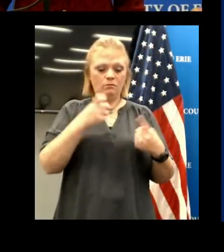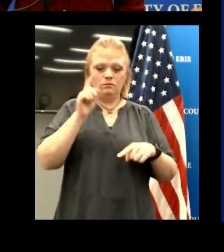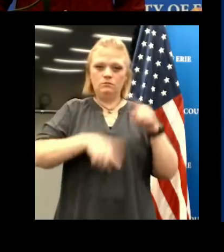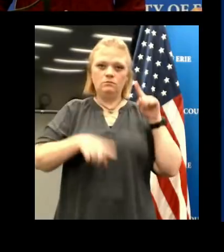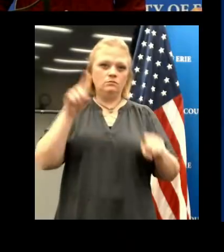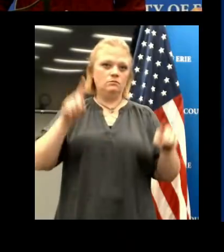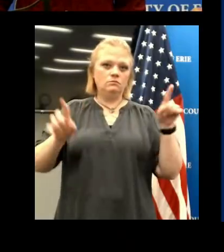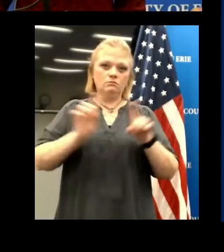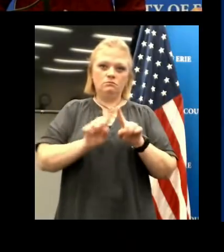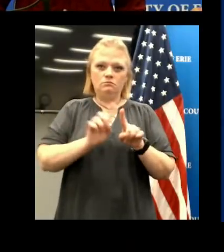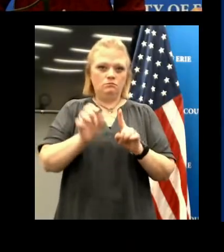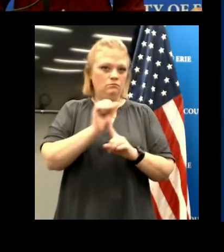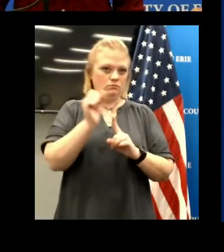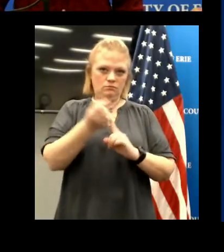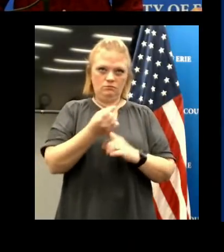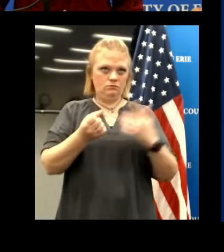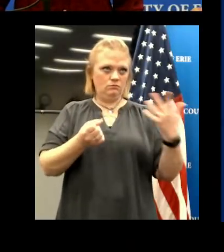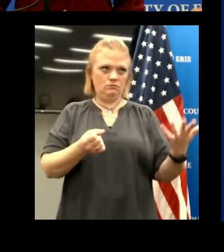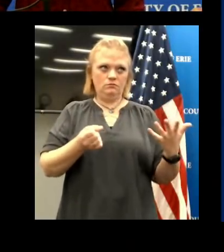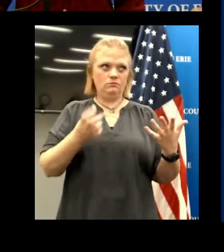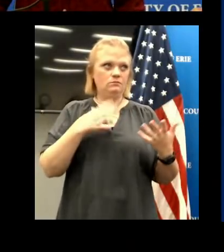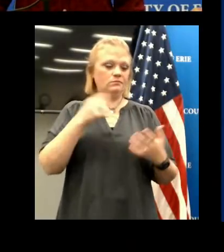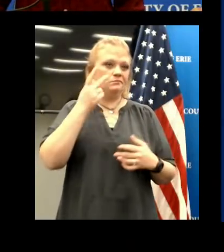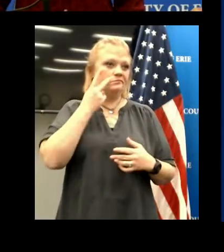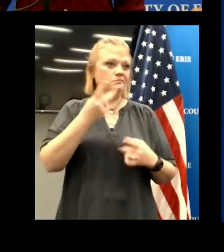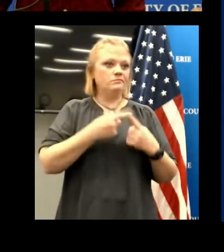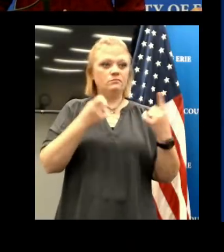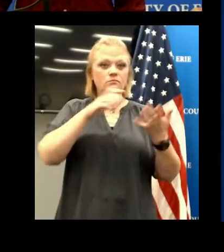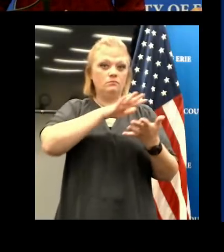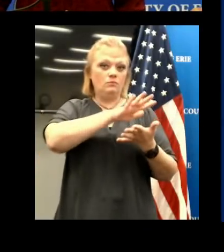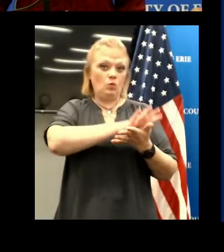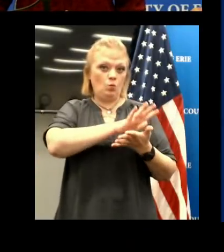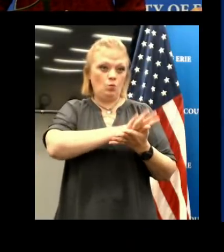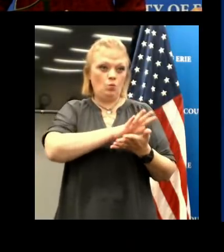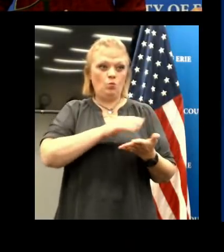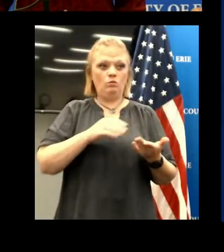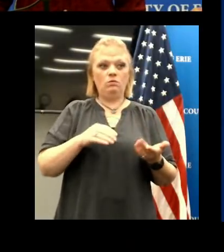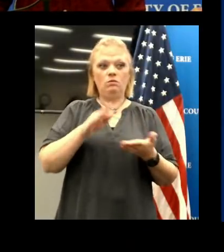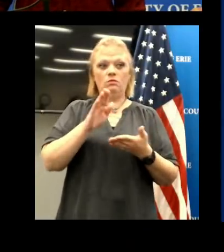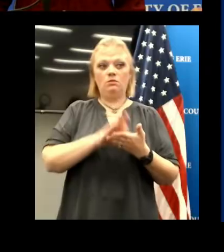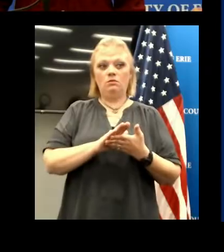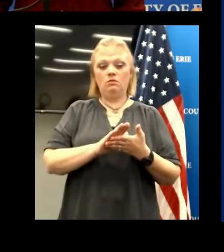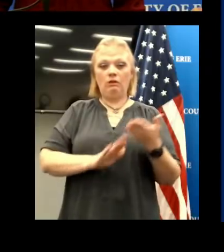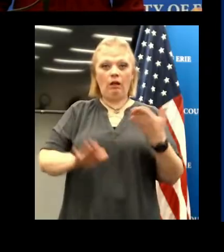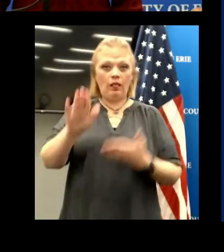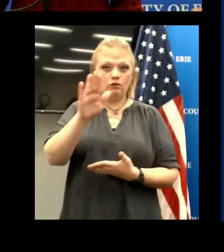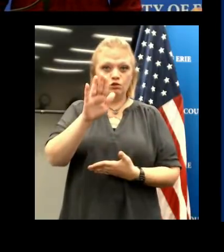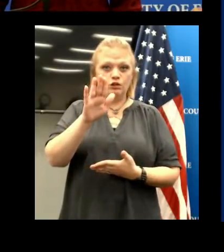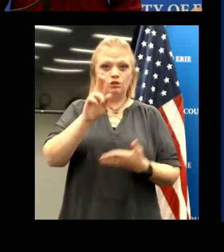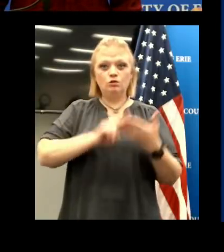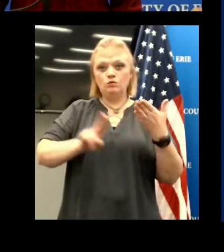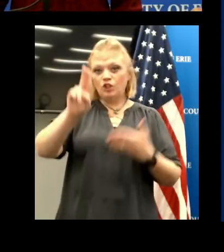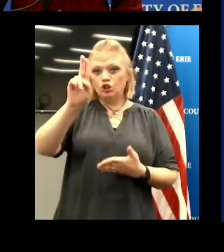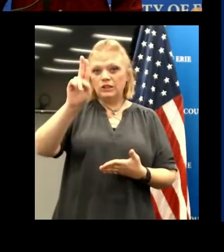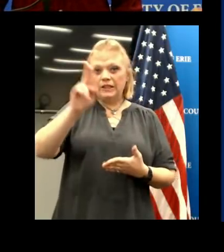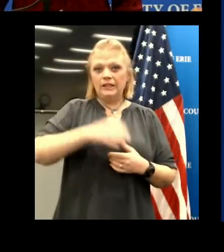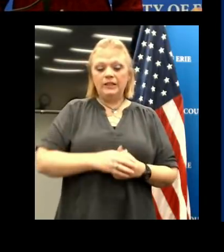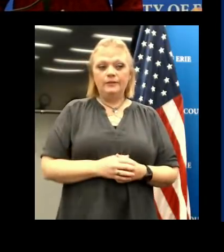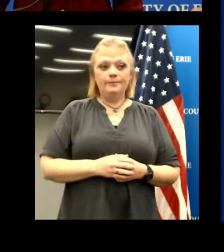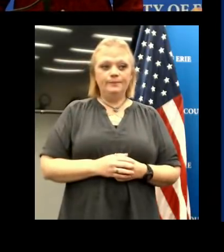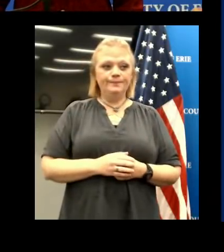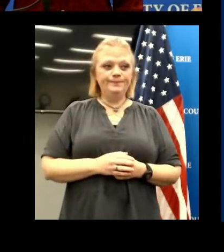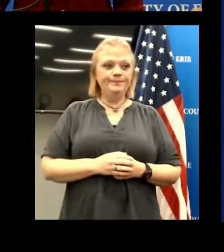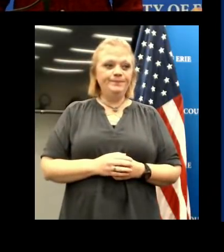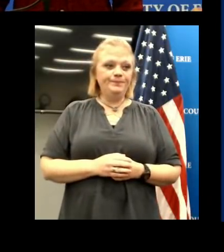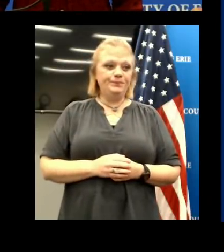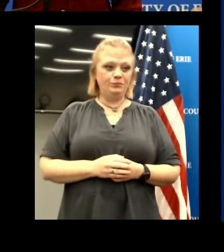variety of situations. We're seeing them from schools, we're seeing them from colleges and university. We're seeing